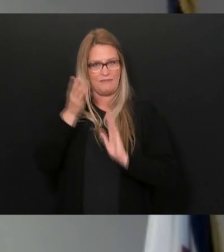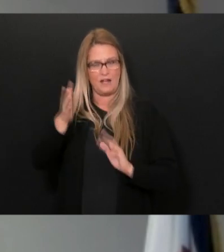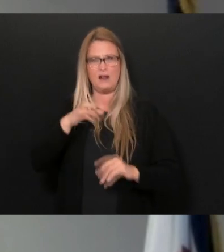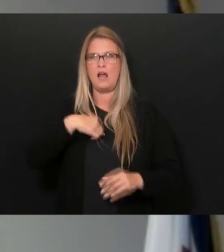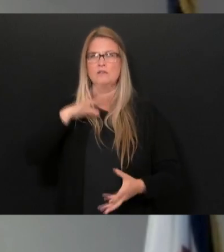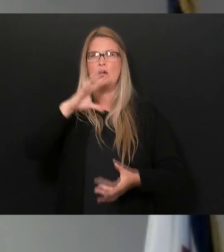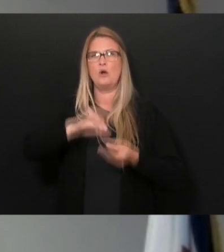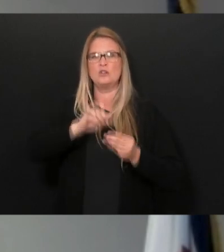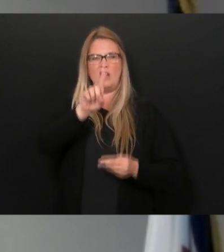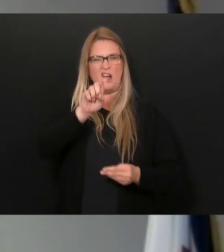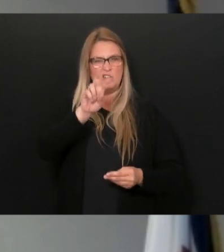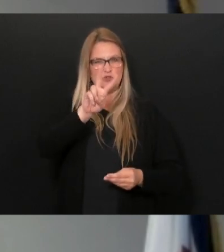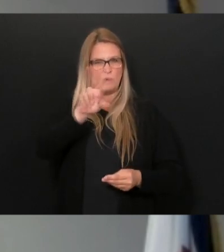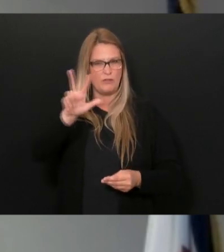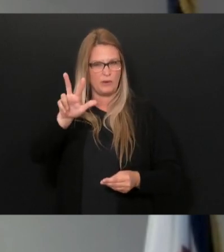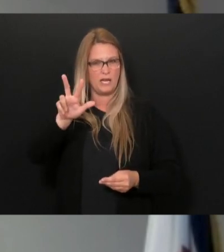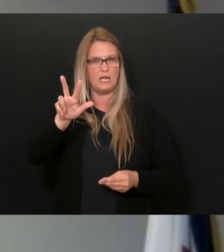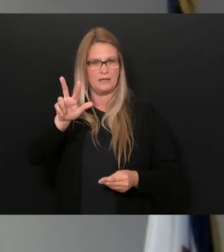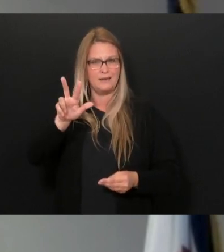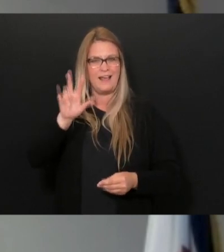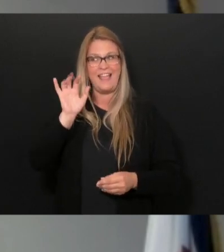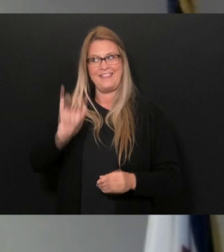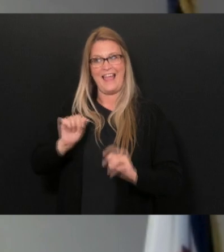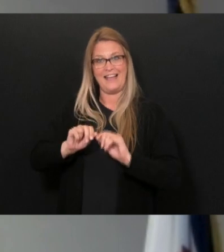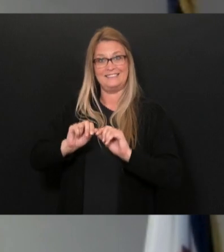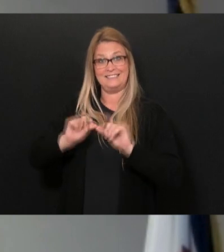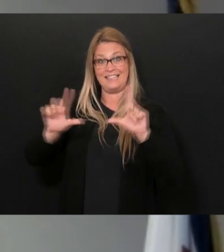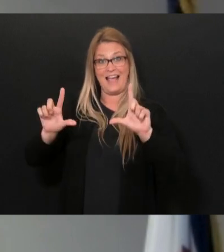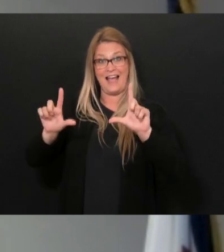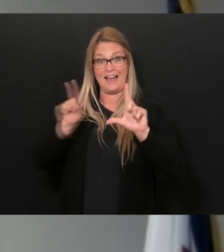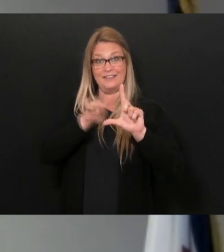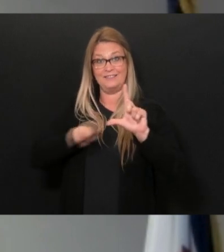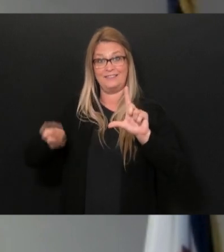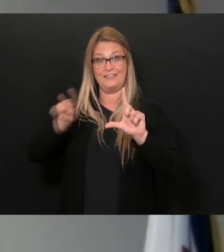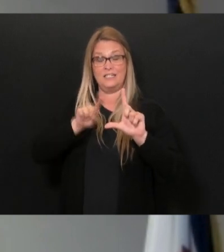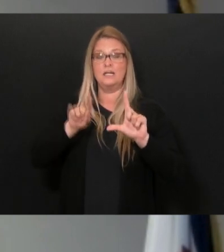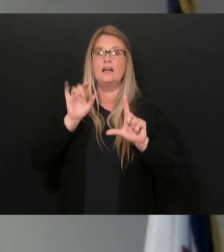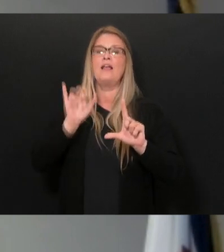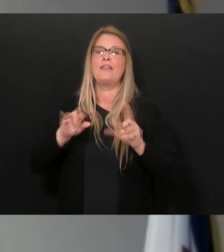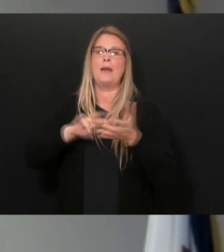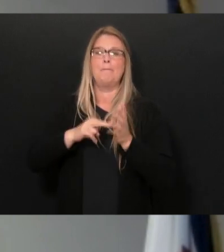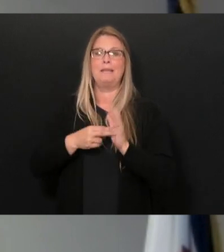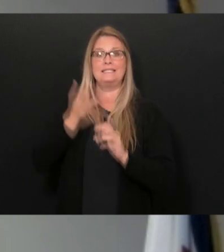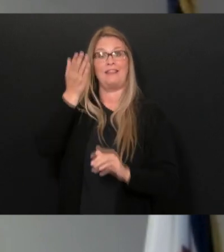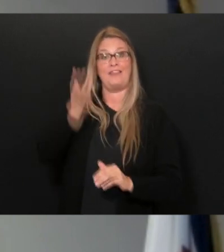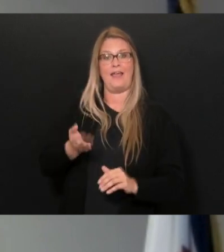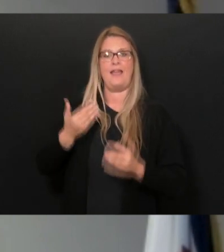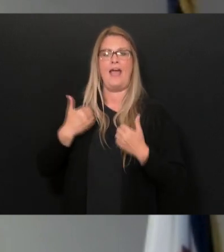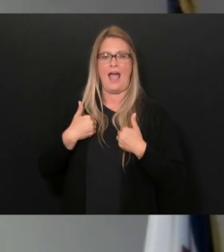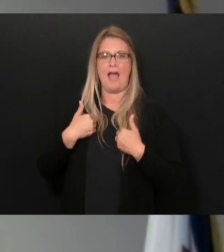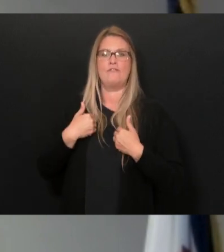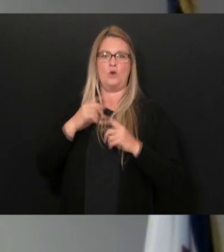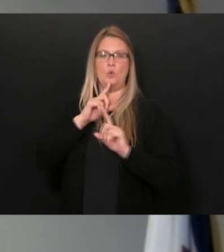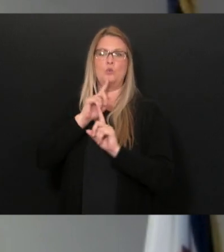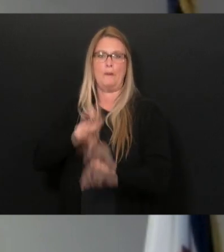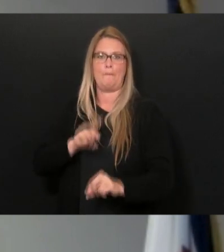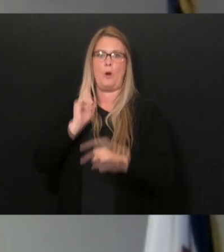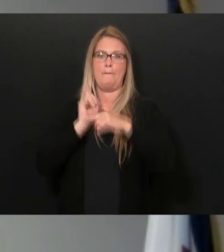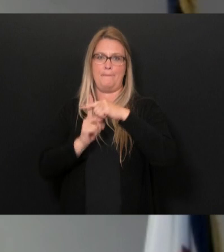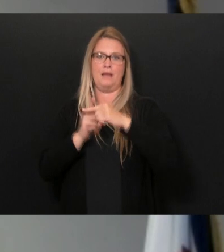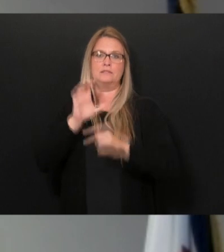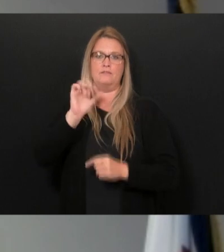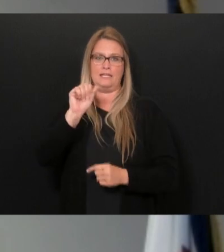That particular slide is simply those nursing homes that have had positive COVID positive cases.